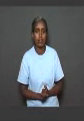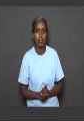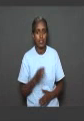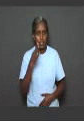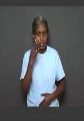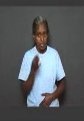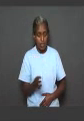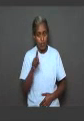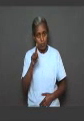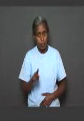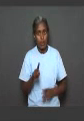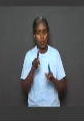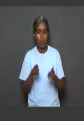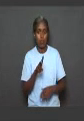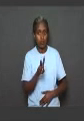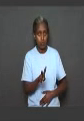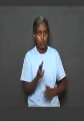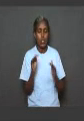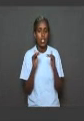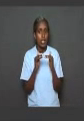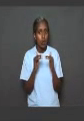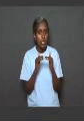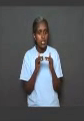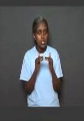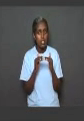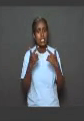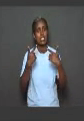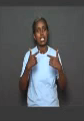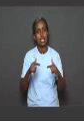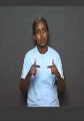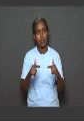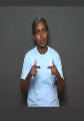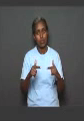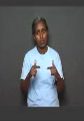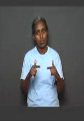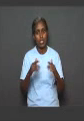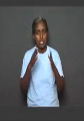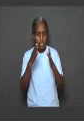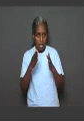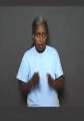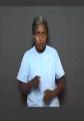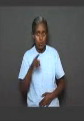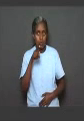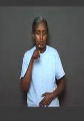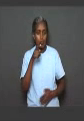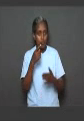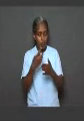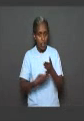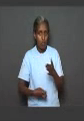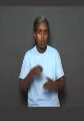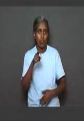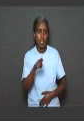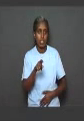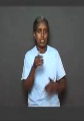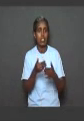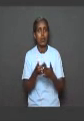F prime of 2 equals the limit of the absolute value of